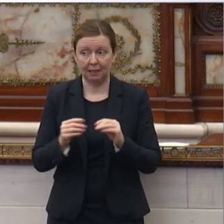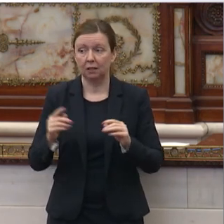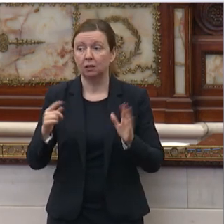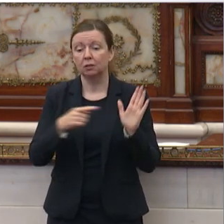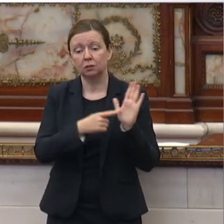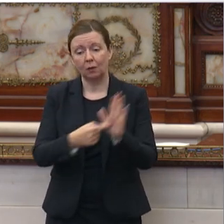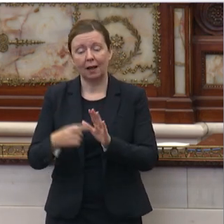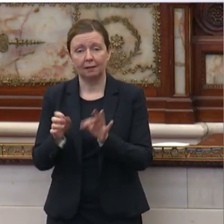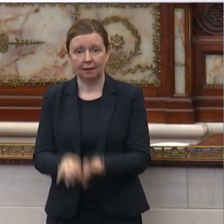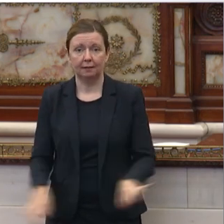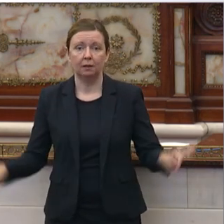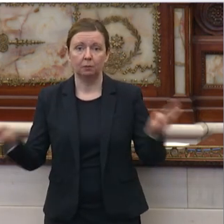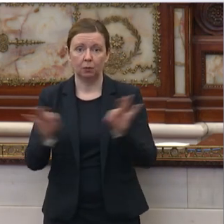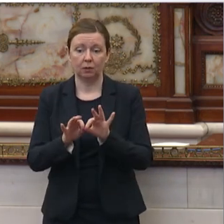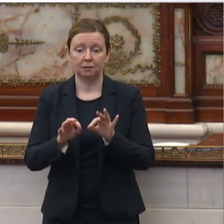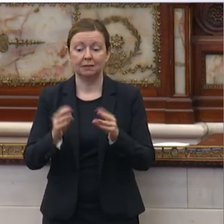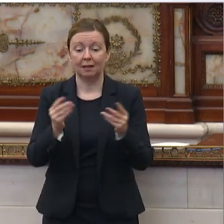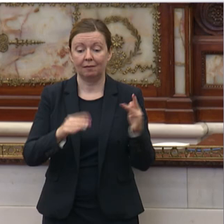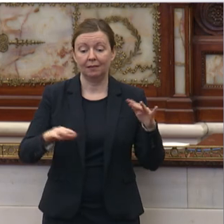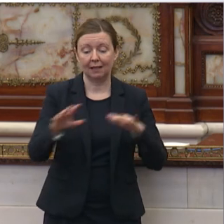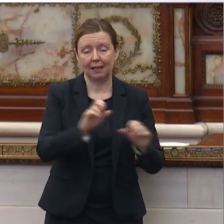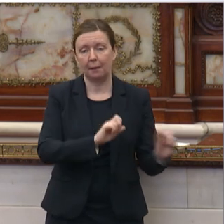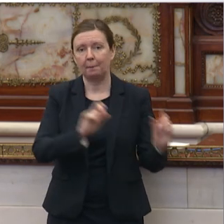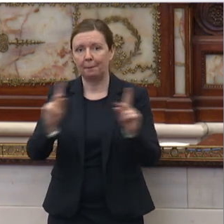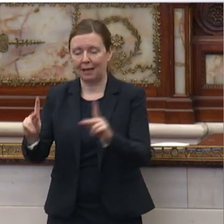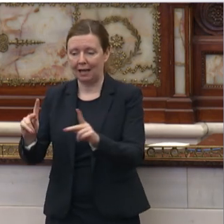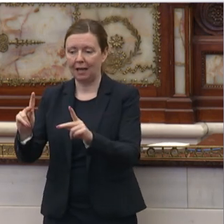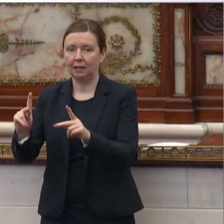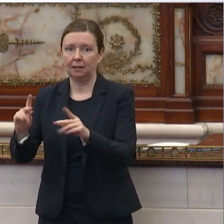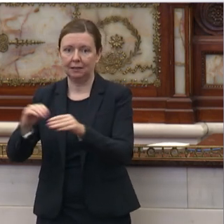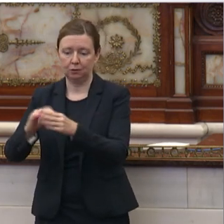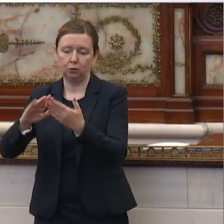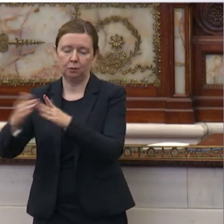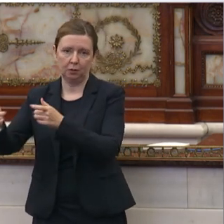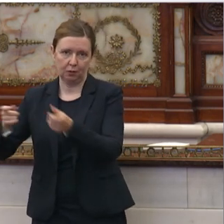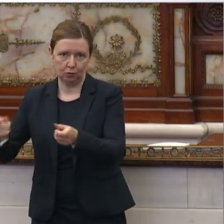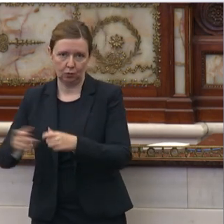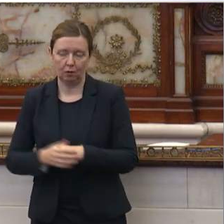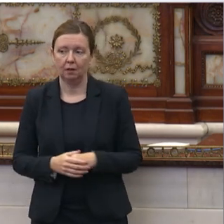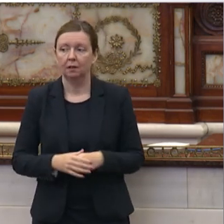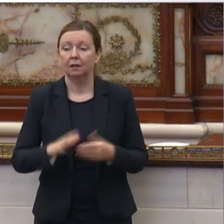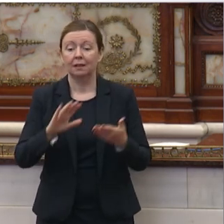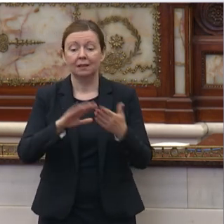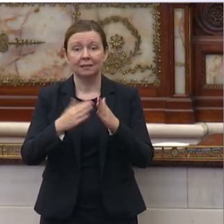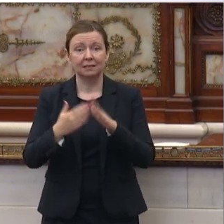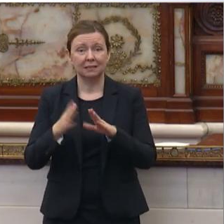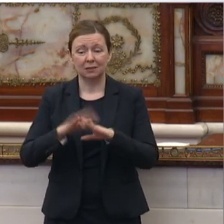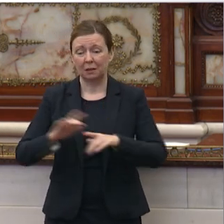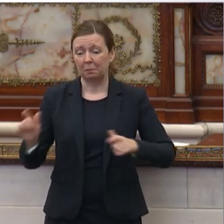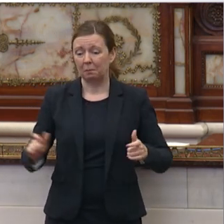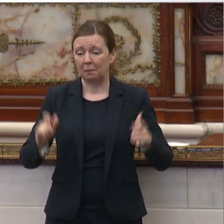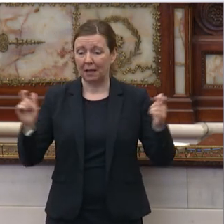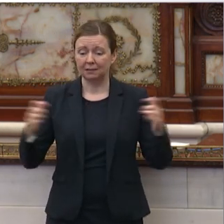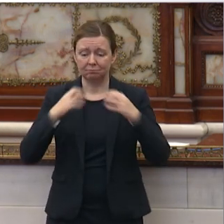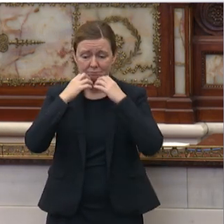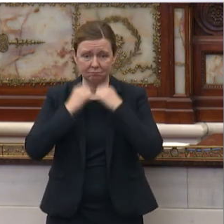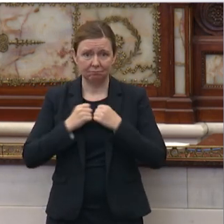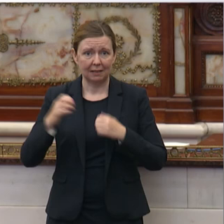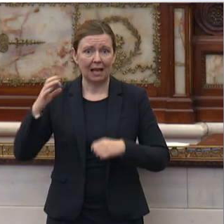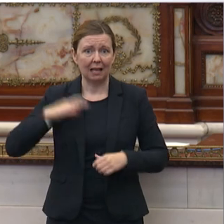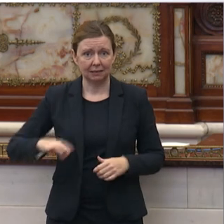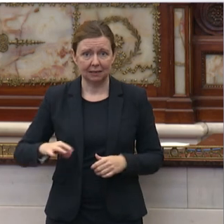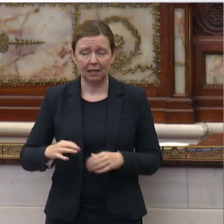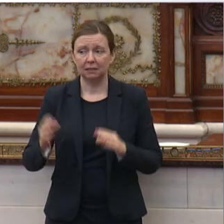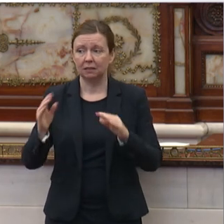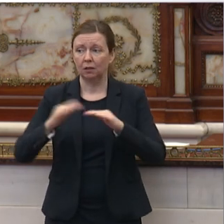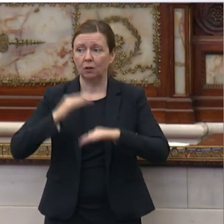highlight the importance of putting land back in community hands. The city is sitting on a massively valuable asset, more